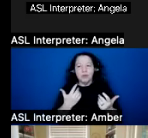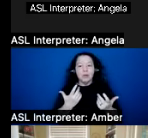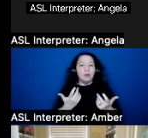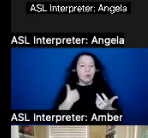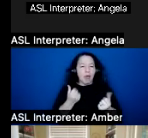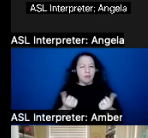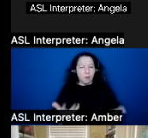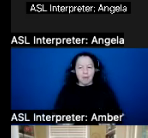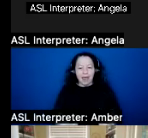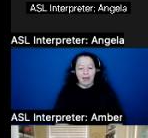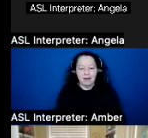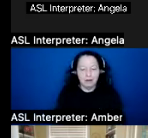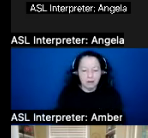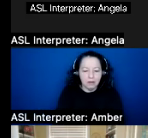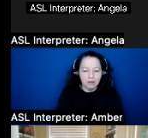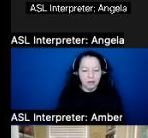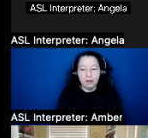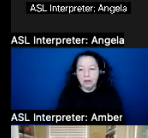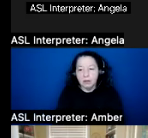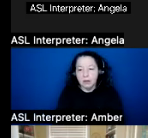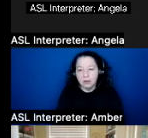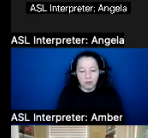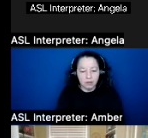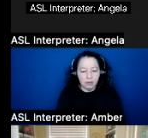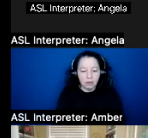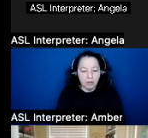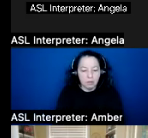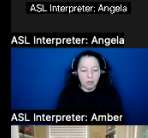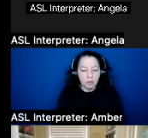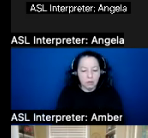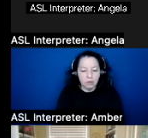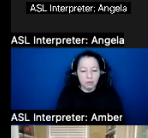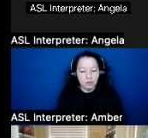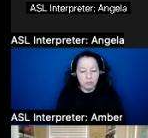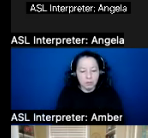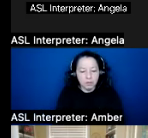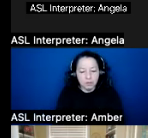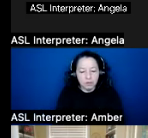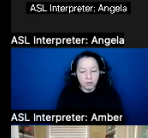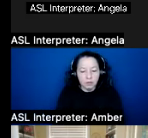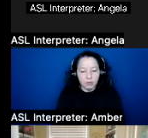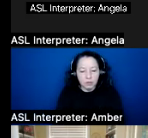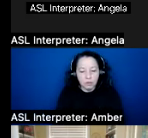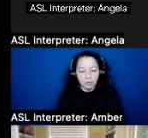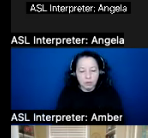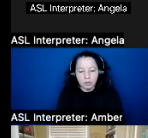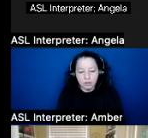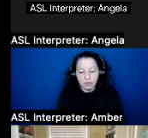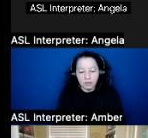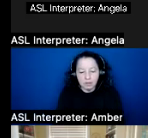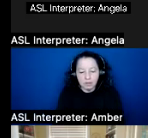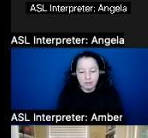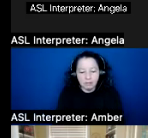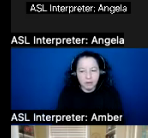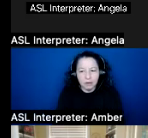far as for us, for Eagle Butte, you know, it's tribal, we have tribal cops. State